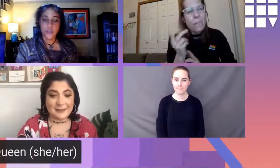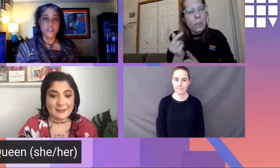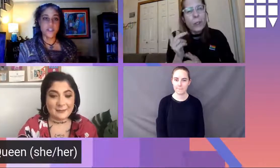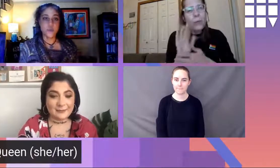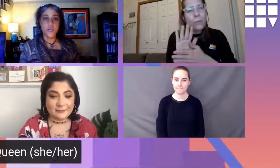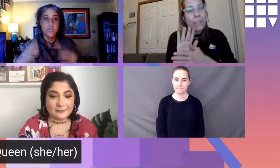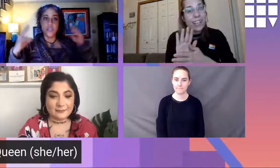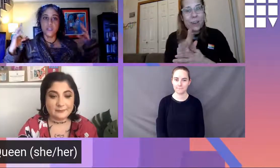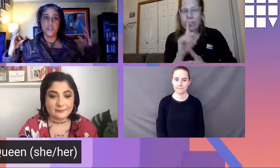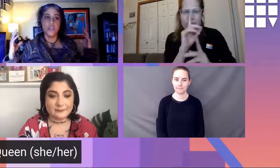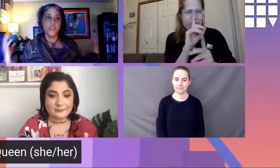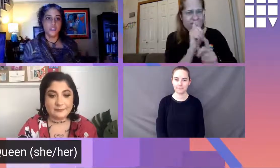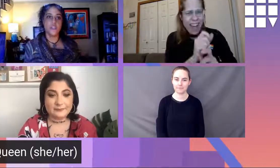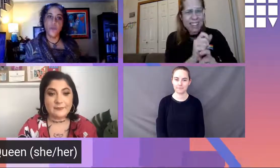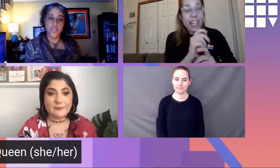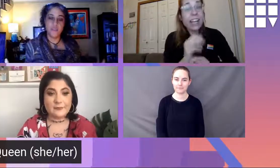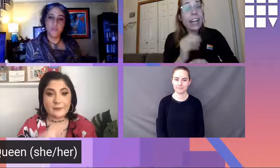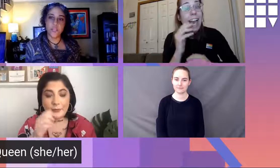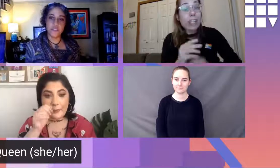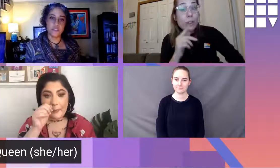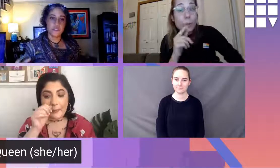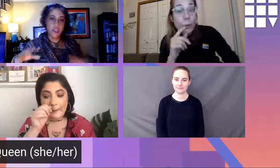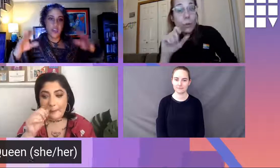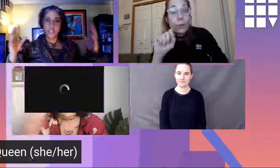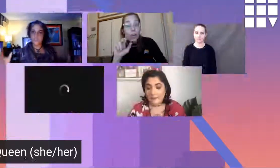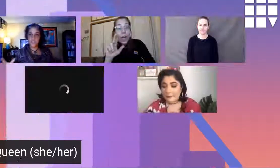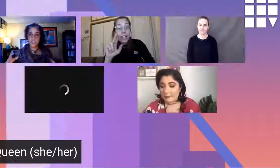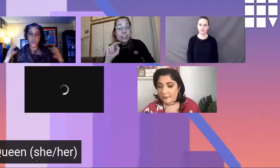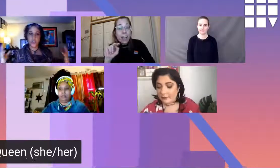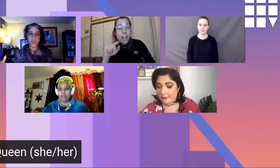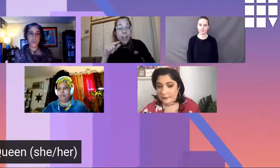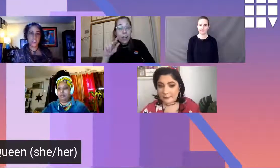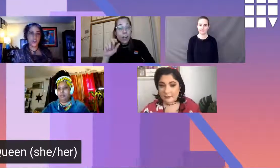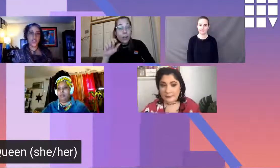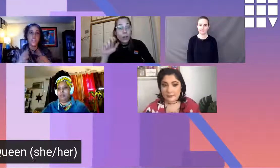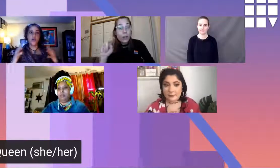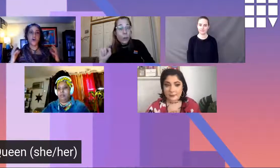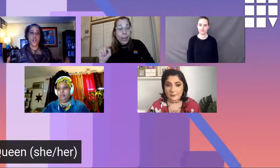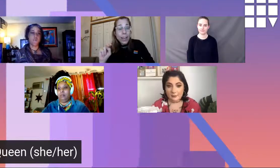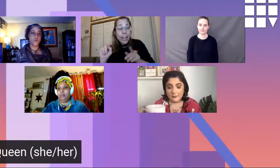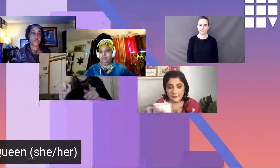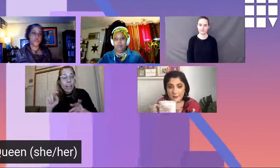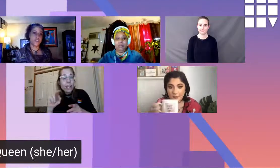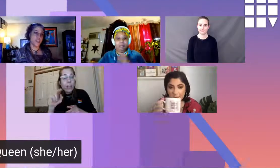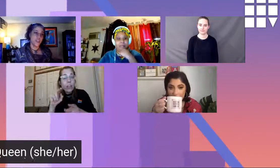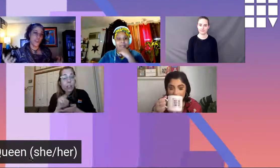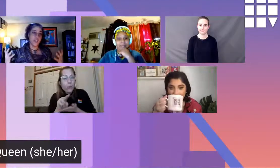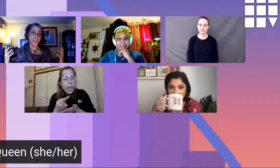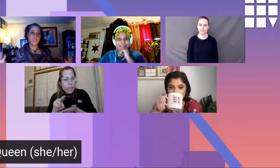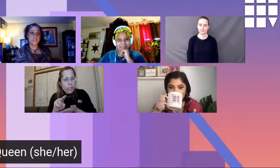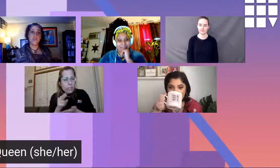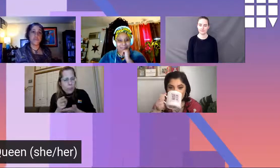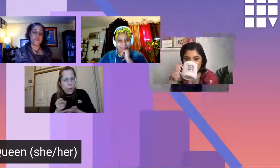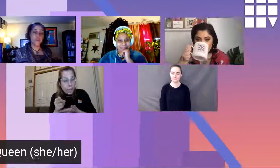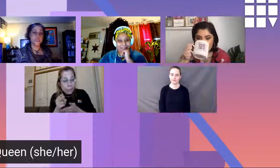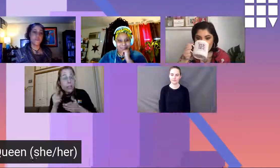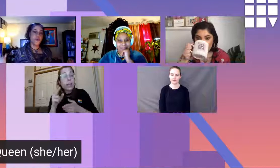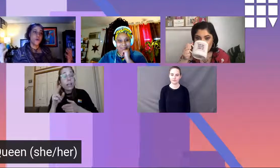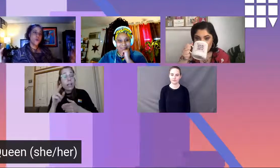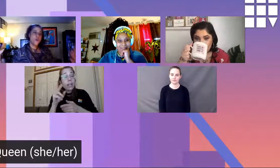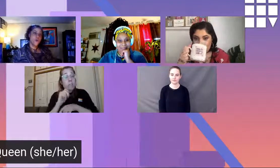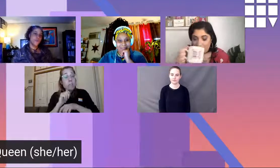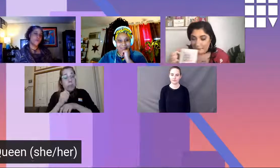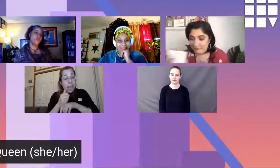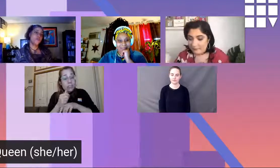Queen. Sun Queen is a New Haven-based activist, organizer, and all of the rest of it. And this is that beautiful place